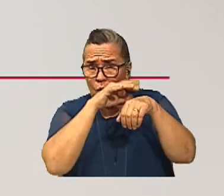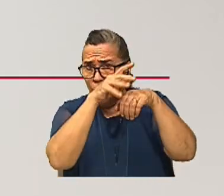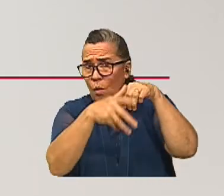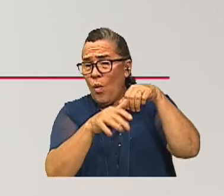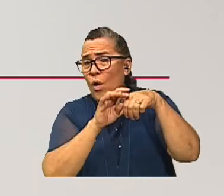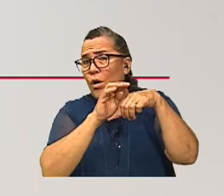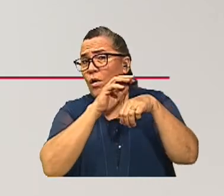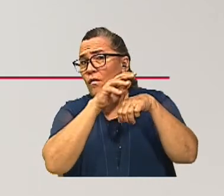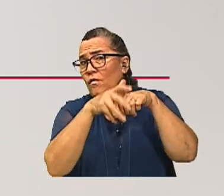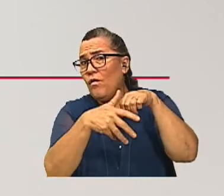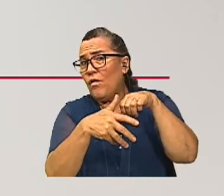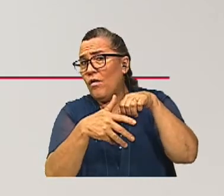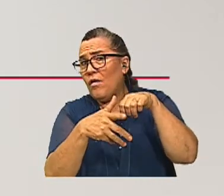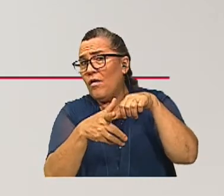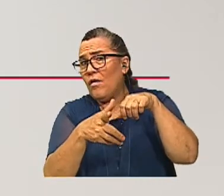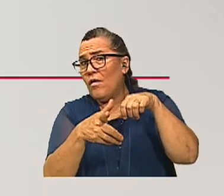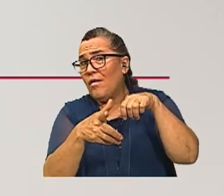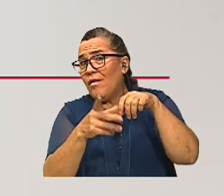Waterfall?